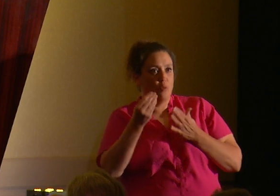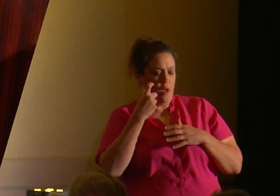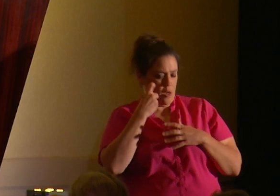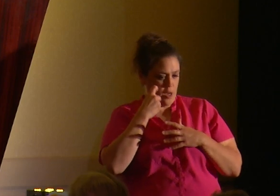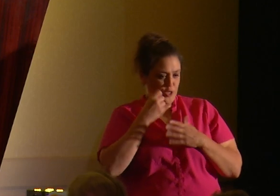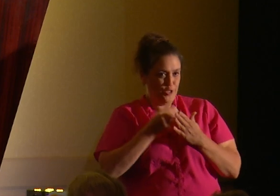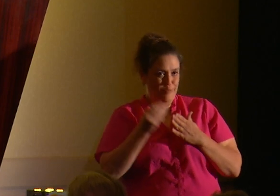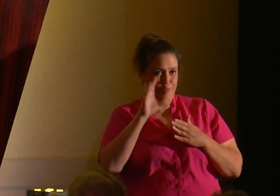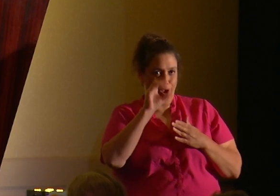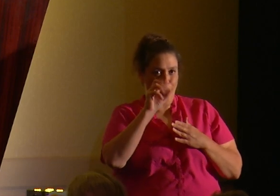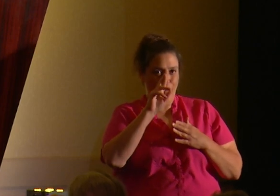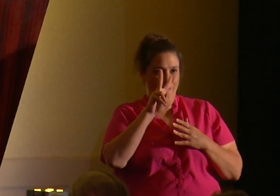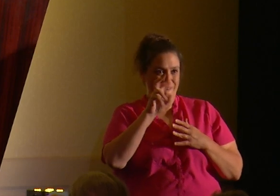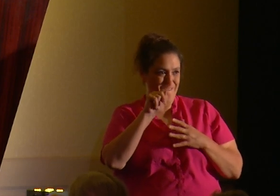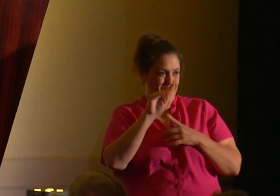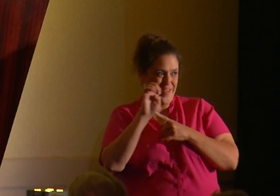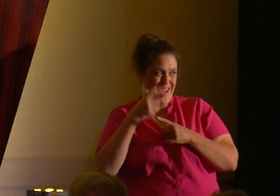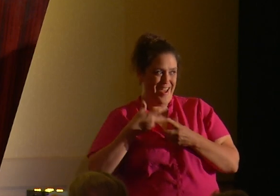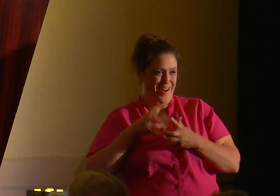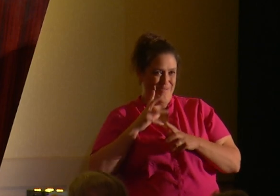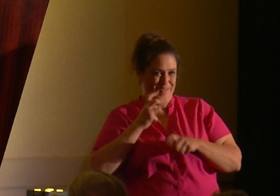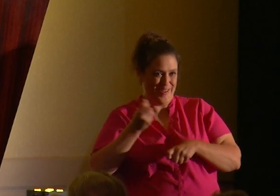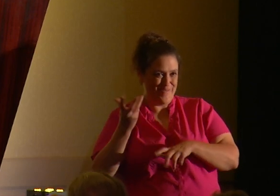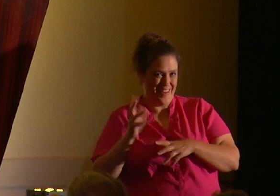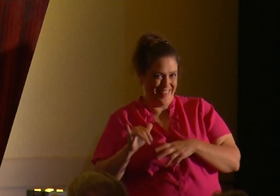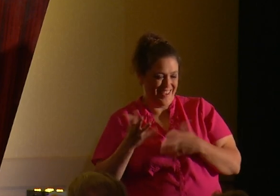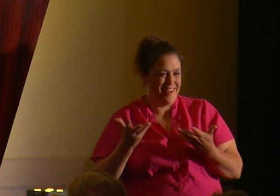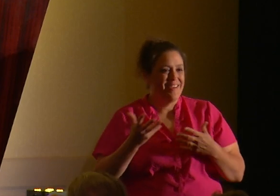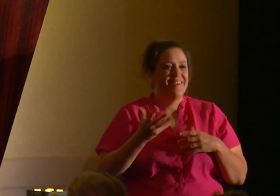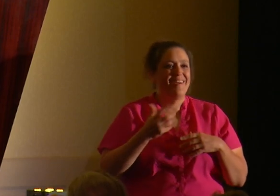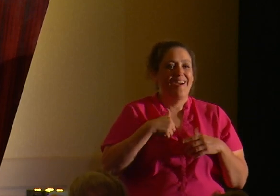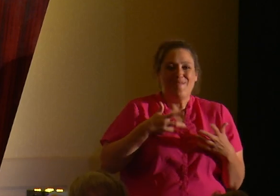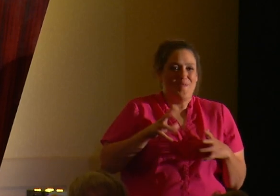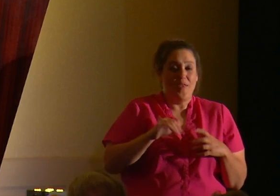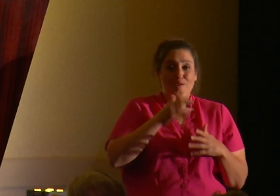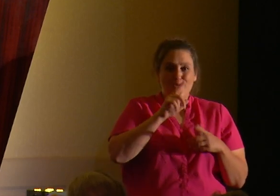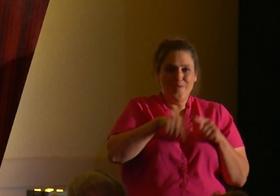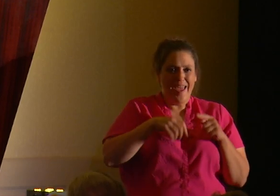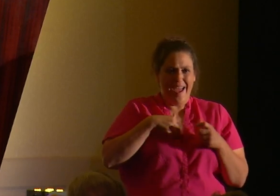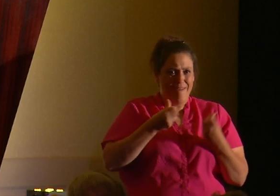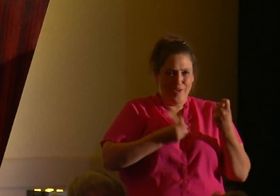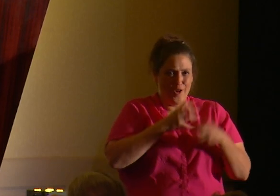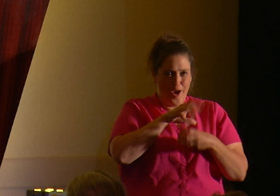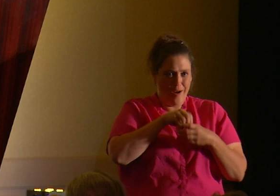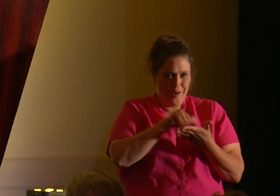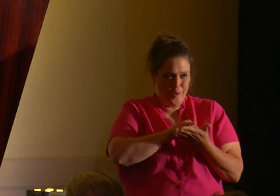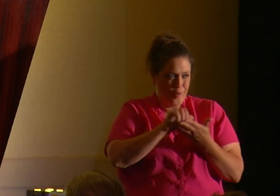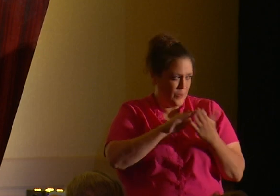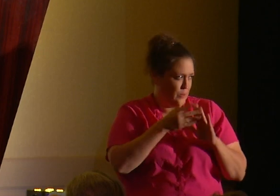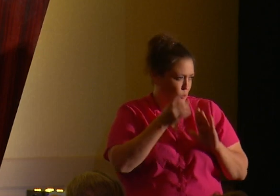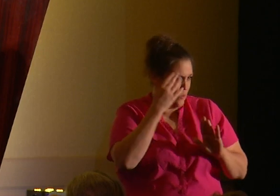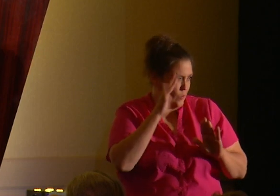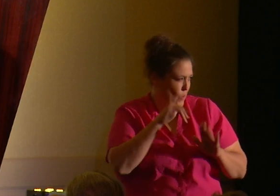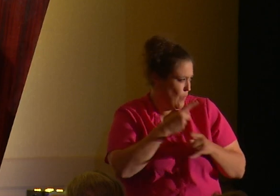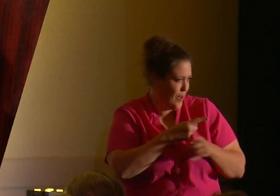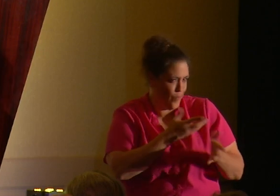Corvette. That was my dream car. I didn't want to get rid of that and go back, because you can't have a car in New York City. Everybody knows that who lives in New York